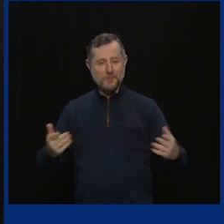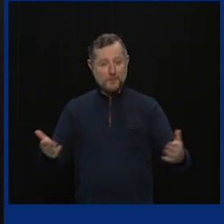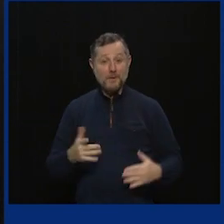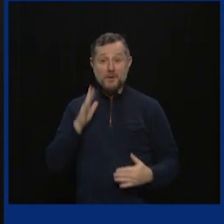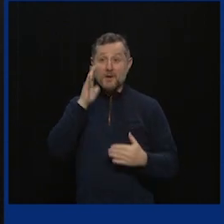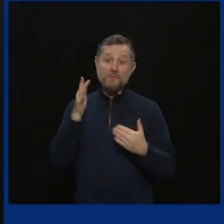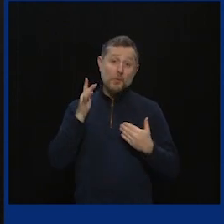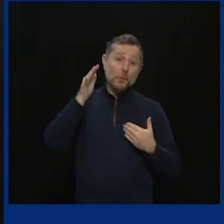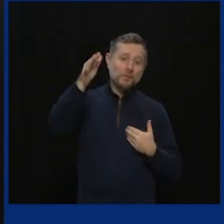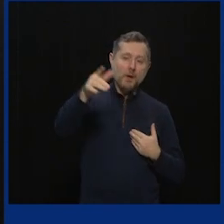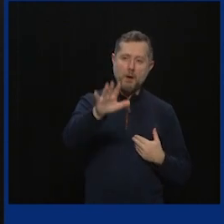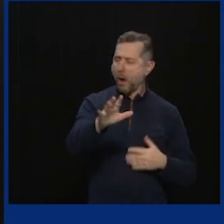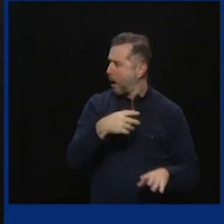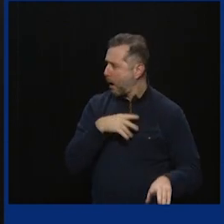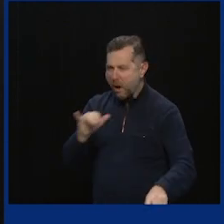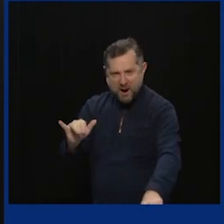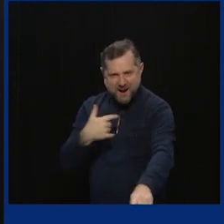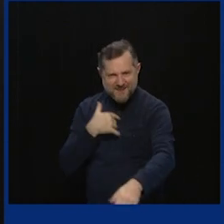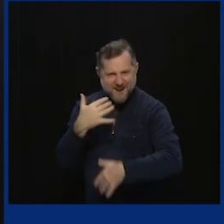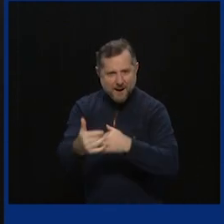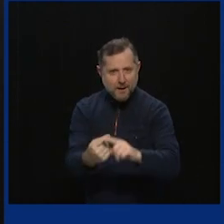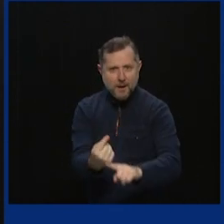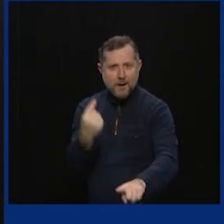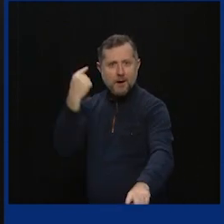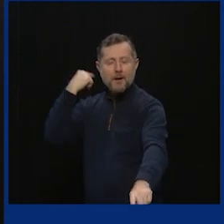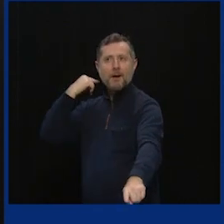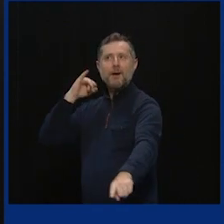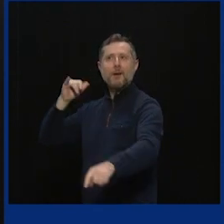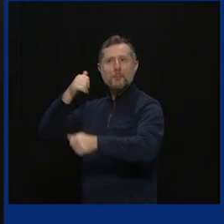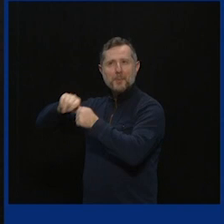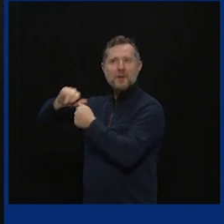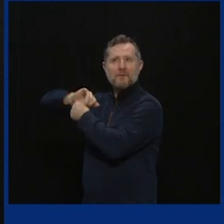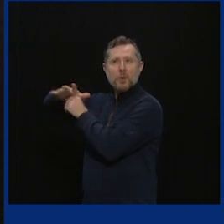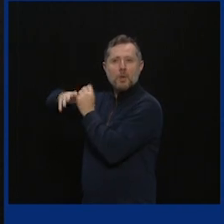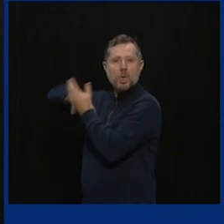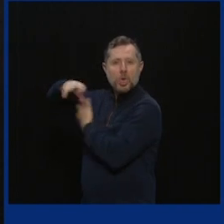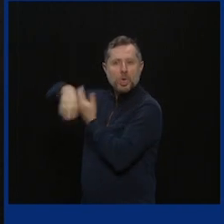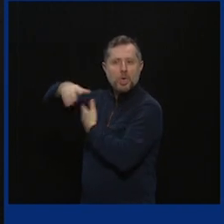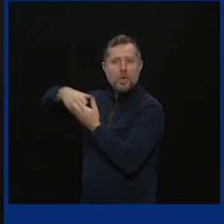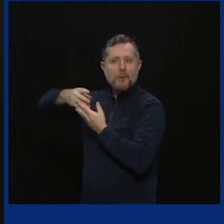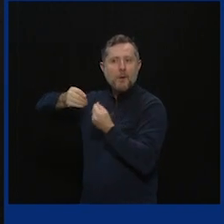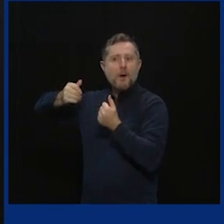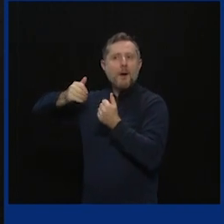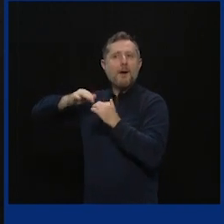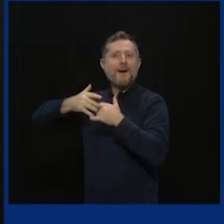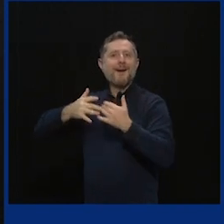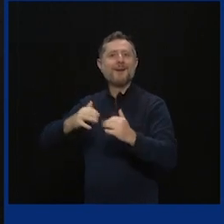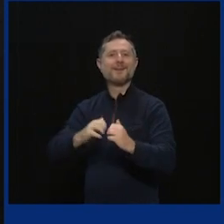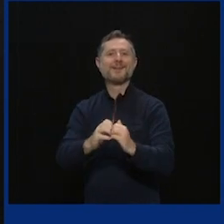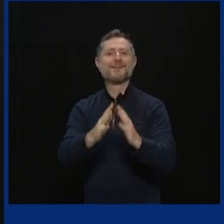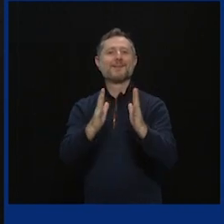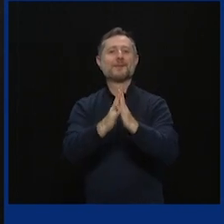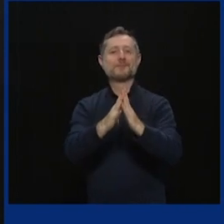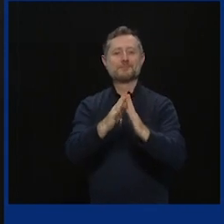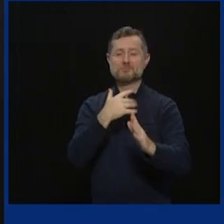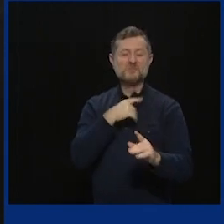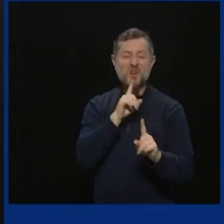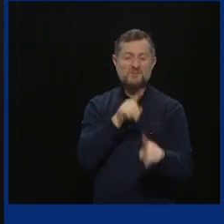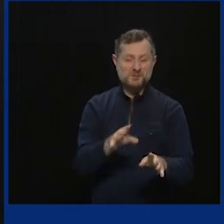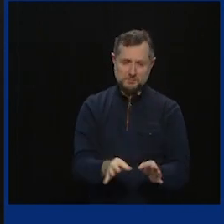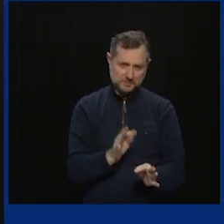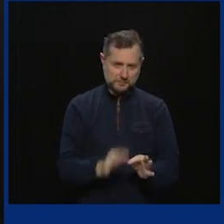that pandemic? How did Chinatown rise again? And I will give one simple answer. They rose again